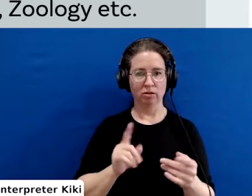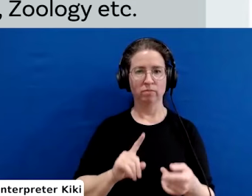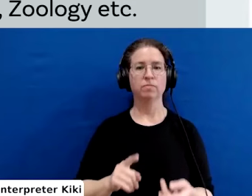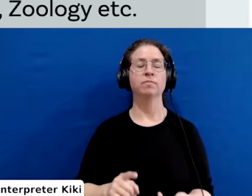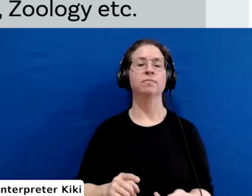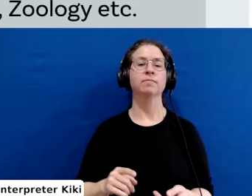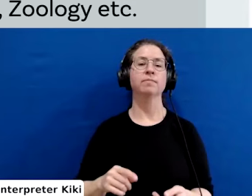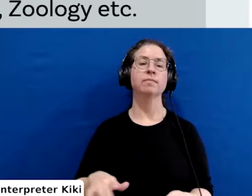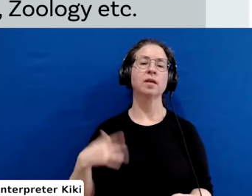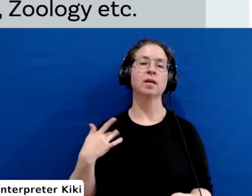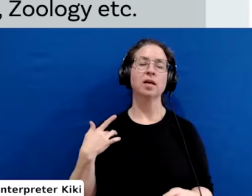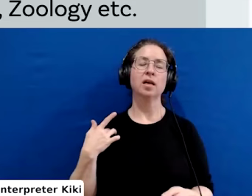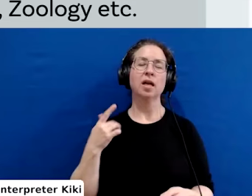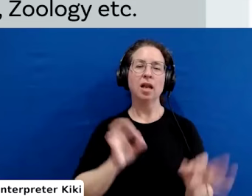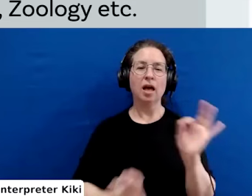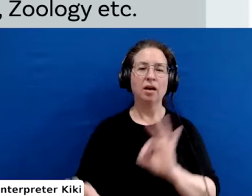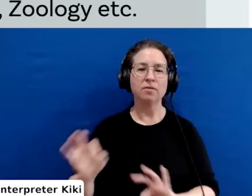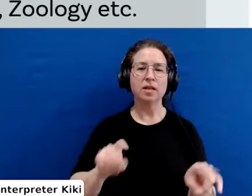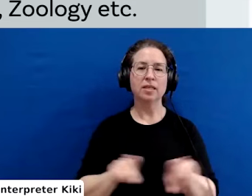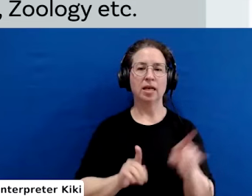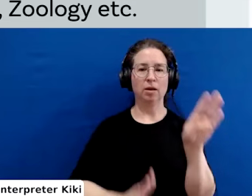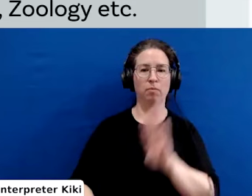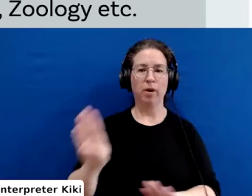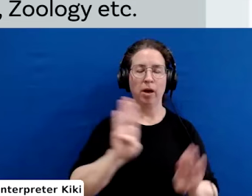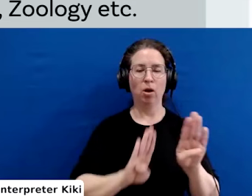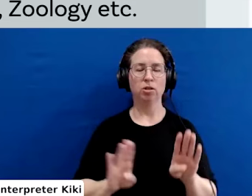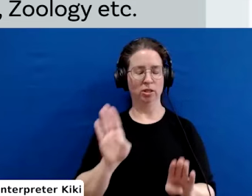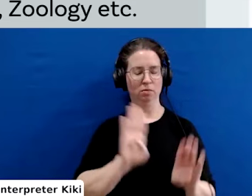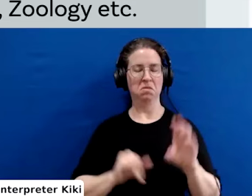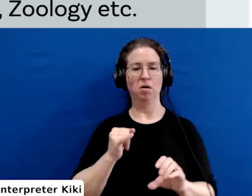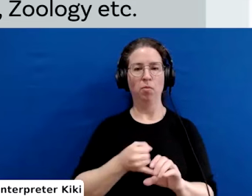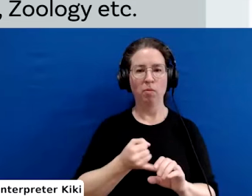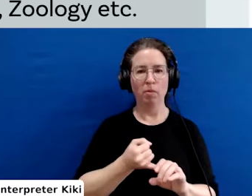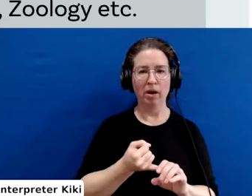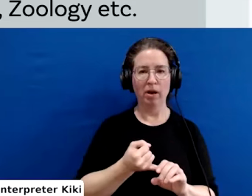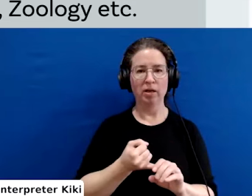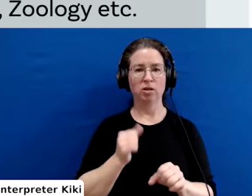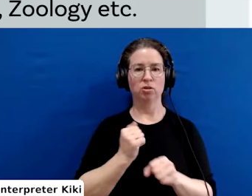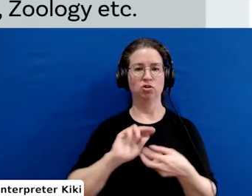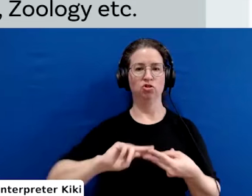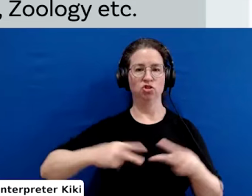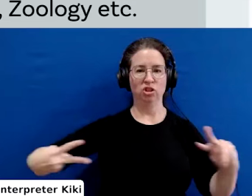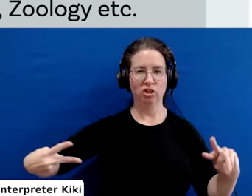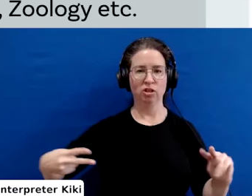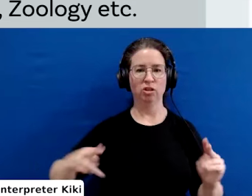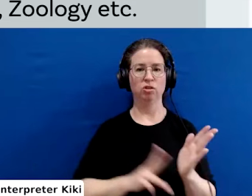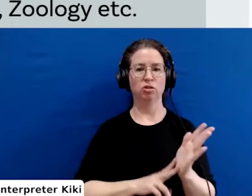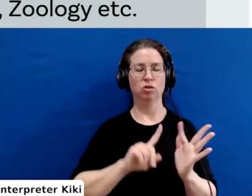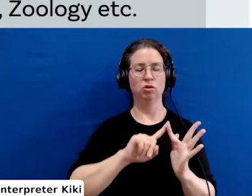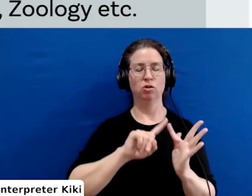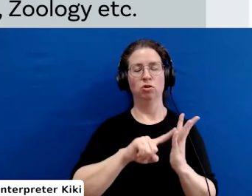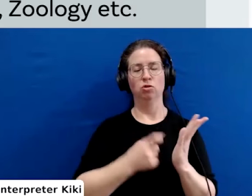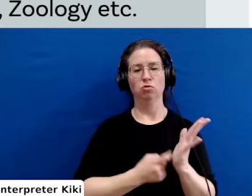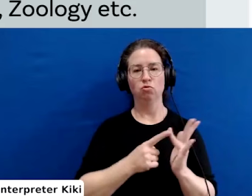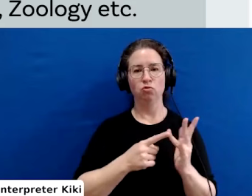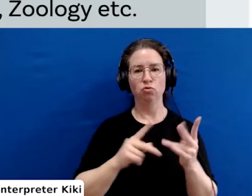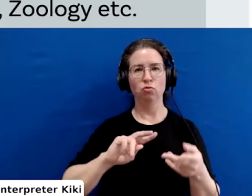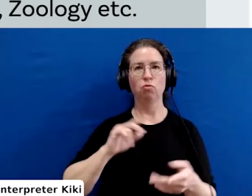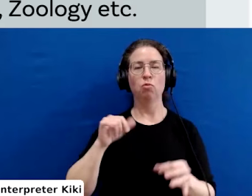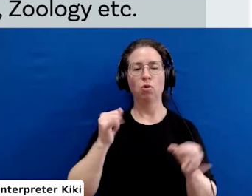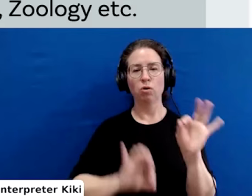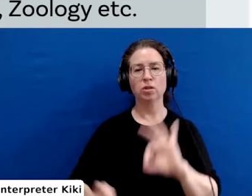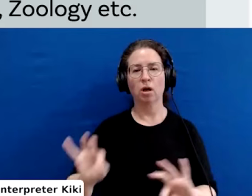as biology, biomedical science, genetics, neuroscience, zoology are also not eligible. And also